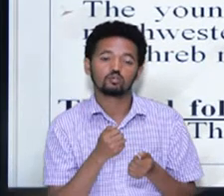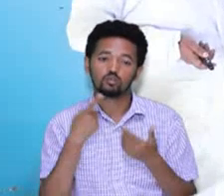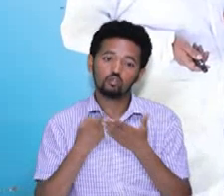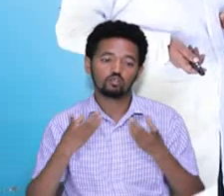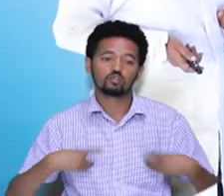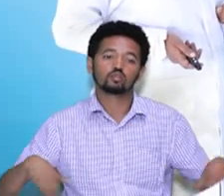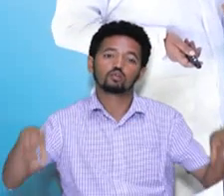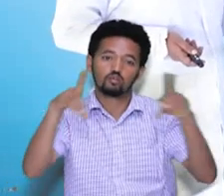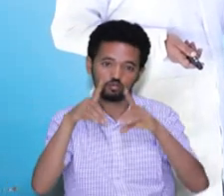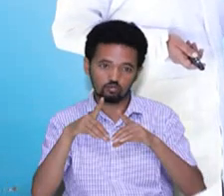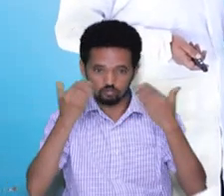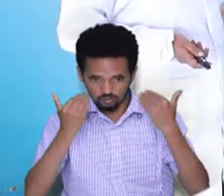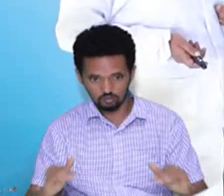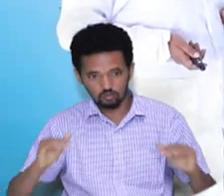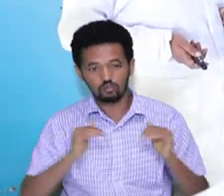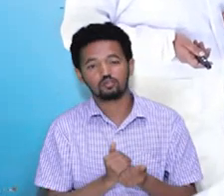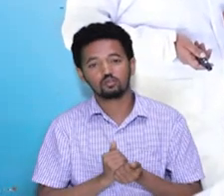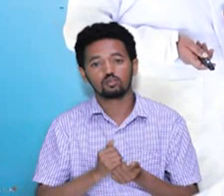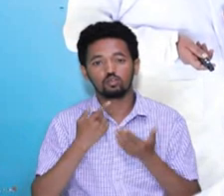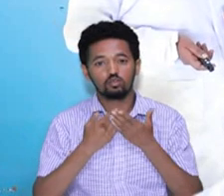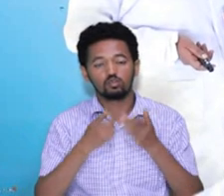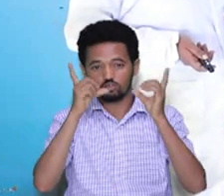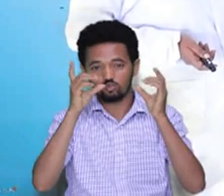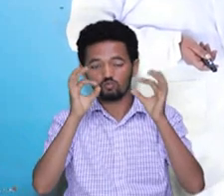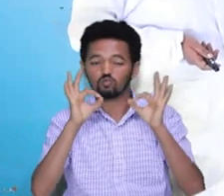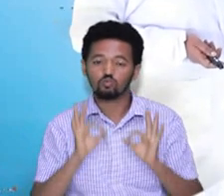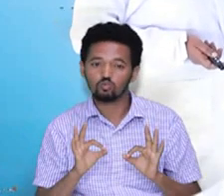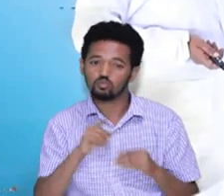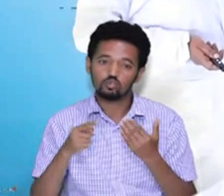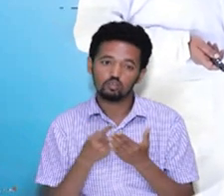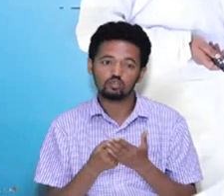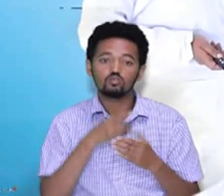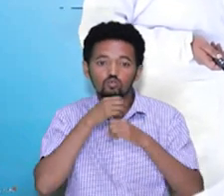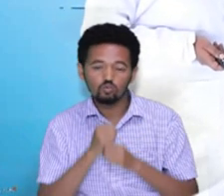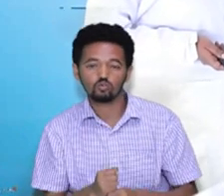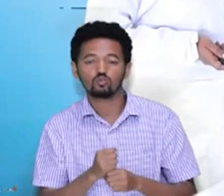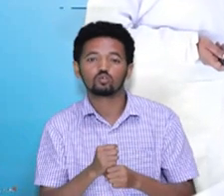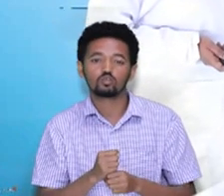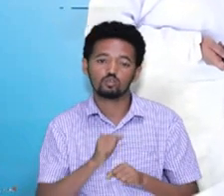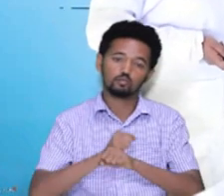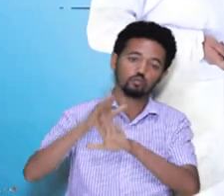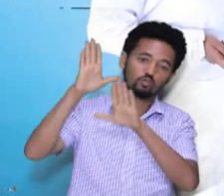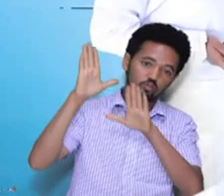region. Let's see the old fold mountain. The old fold mountain